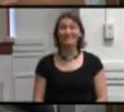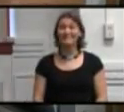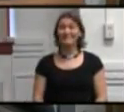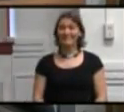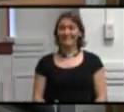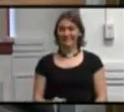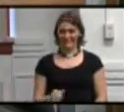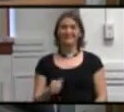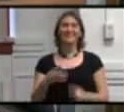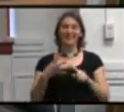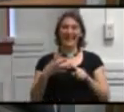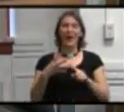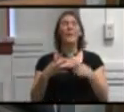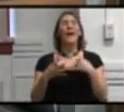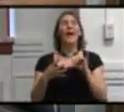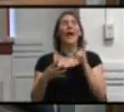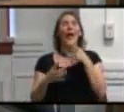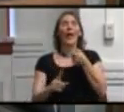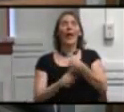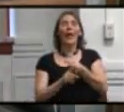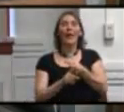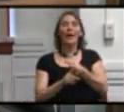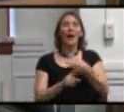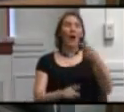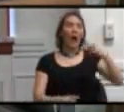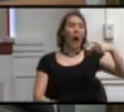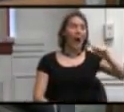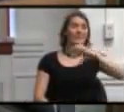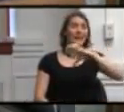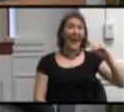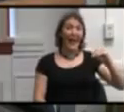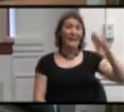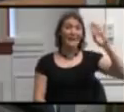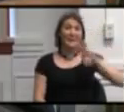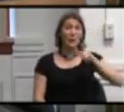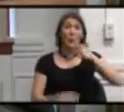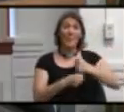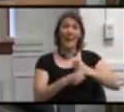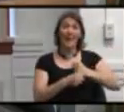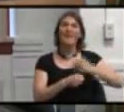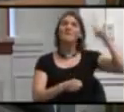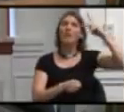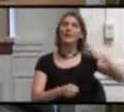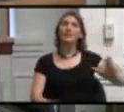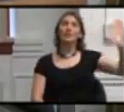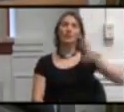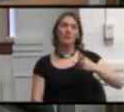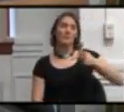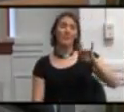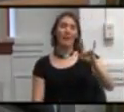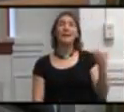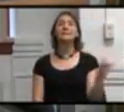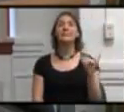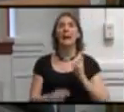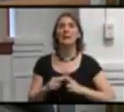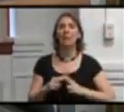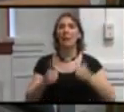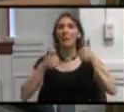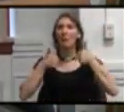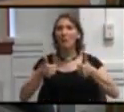it's an incidental pun because the first person ever to use hops in beer was Pliny, the philosopher, way back, long, long time